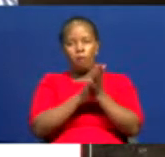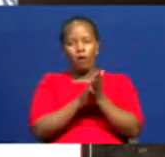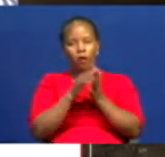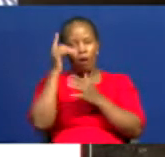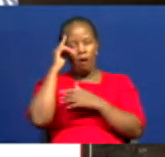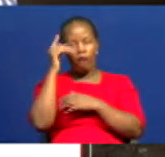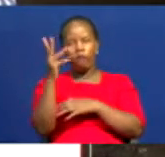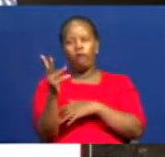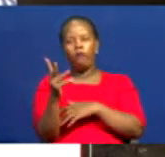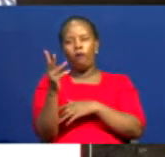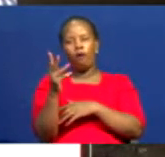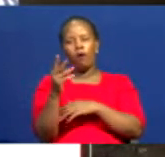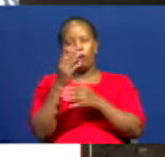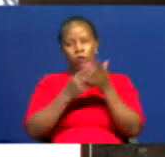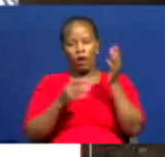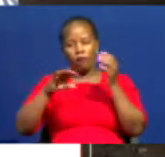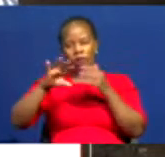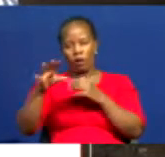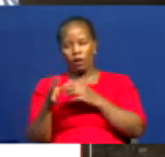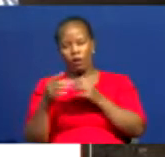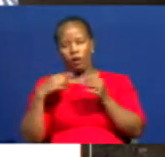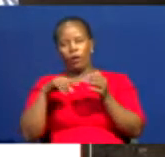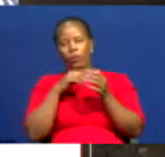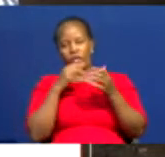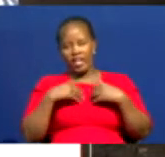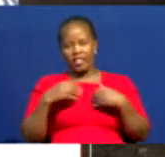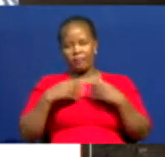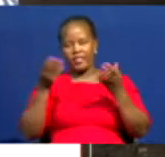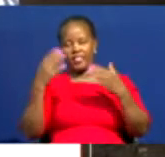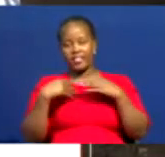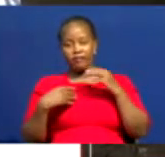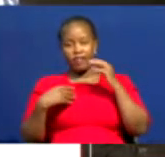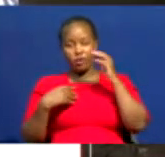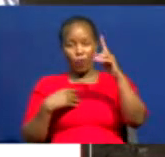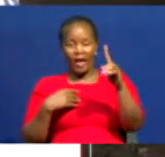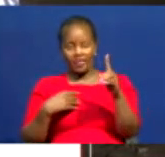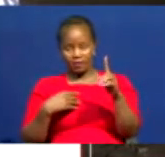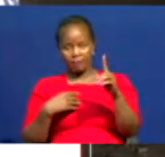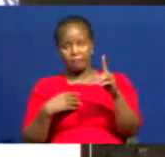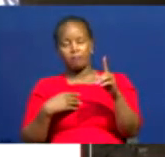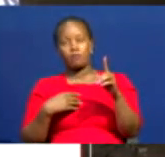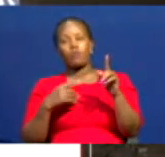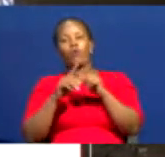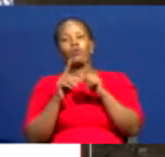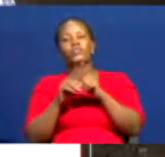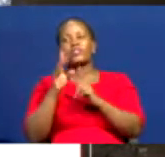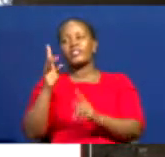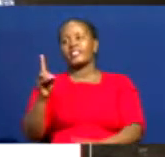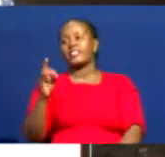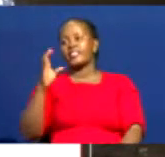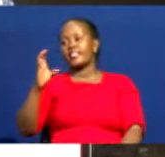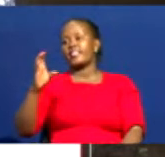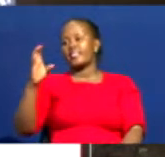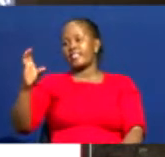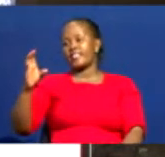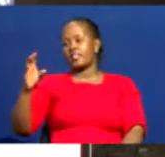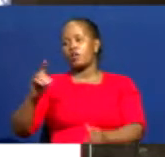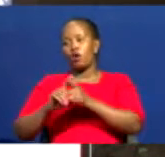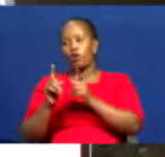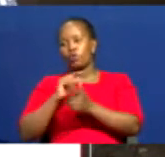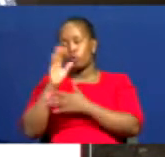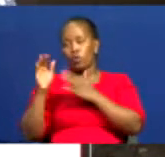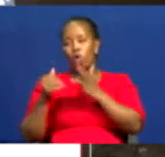4 sub-counties. We've already been given one, that of Lokichogyo. The DCC is there, and all the